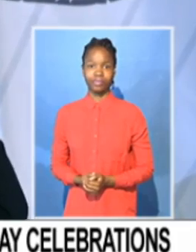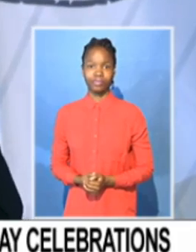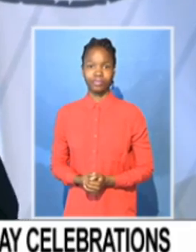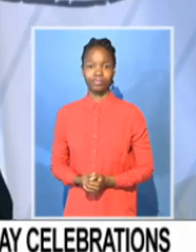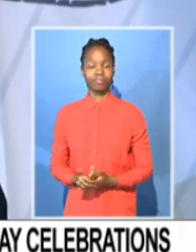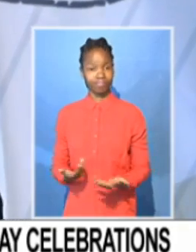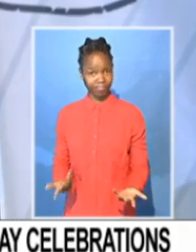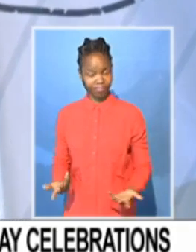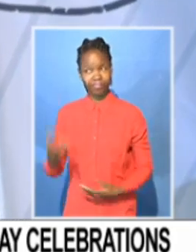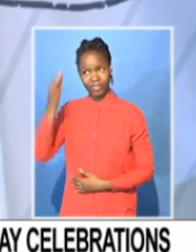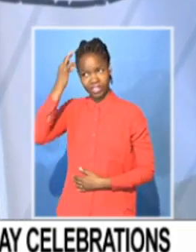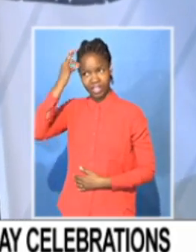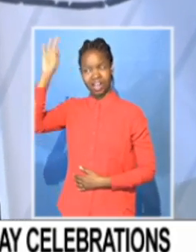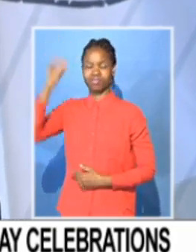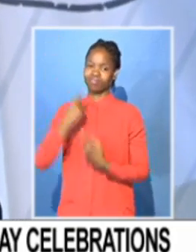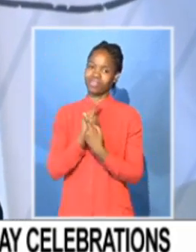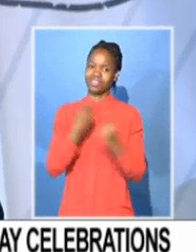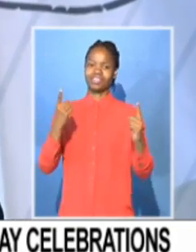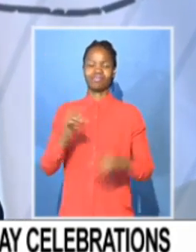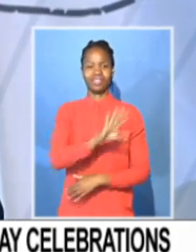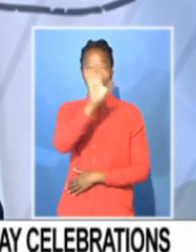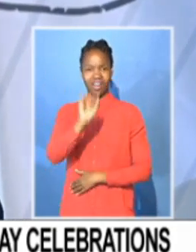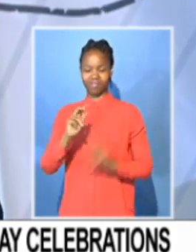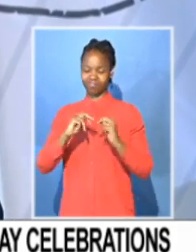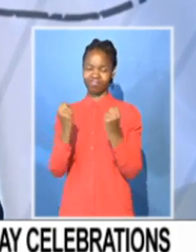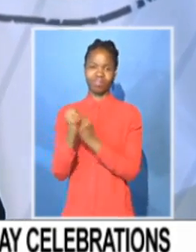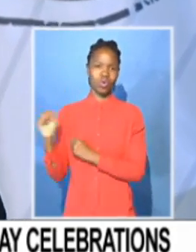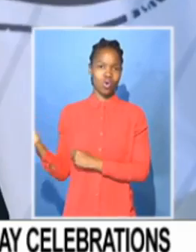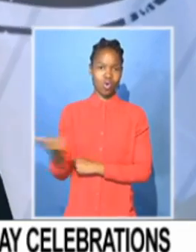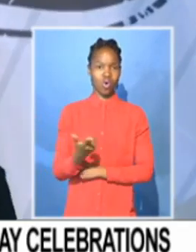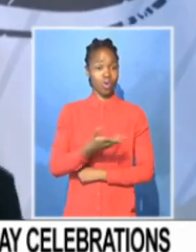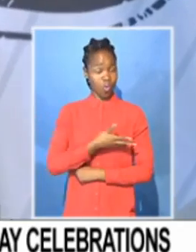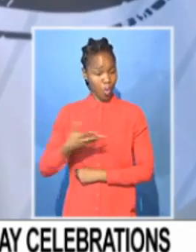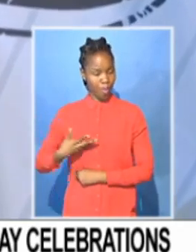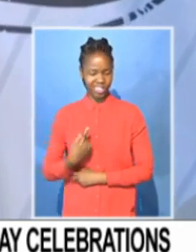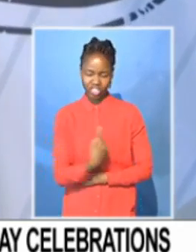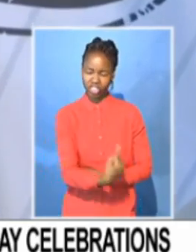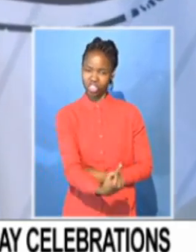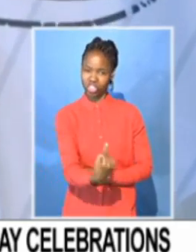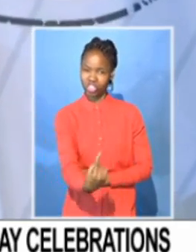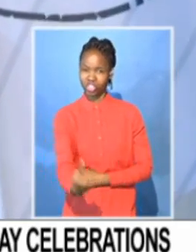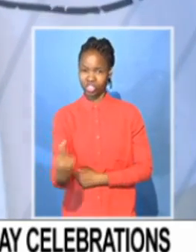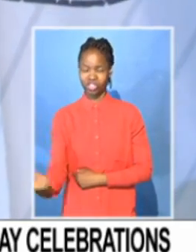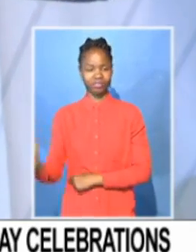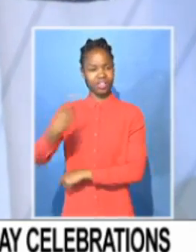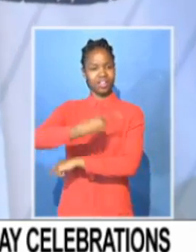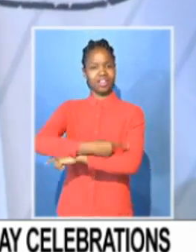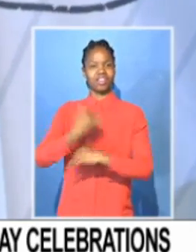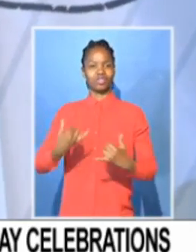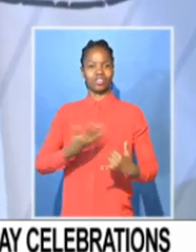I wish all women in our country a productive and